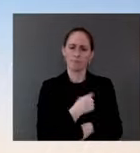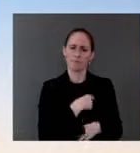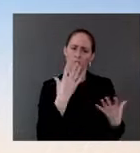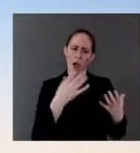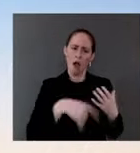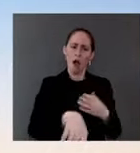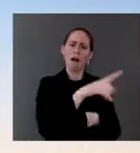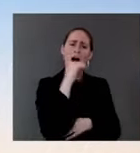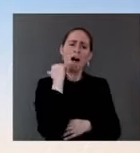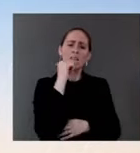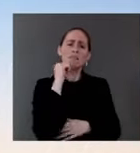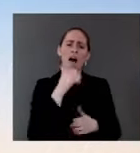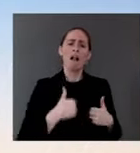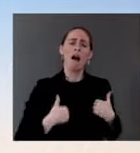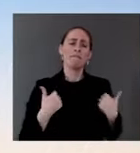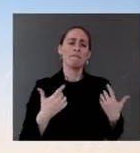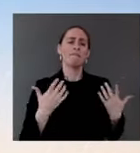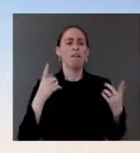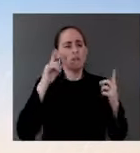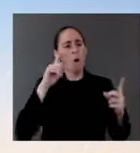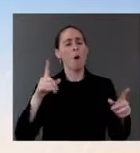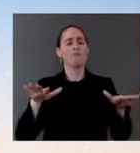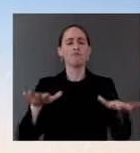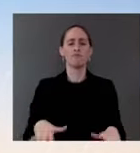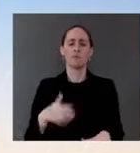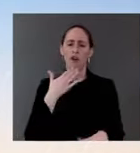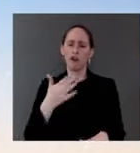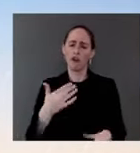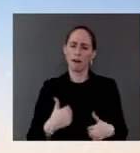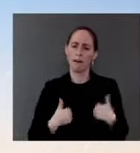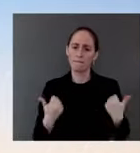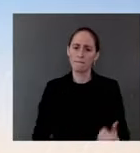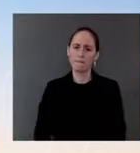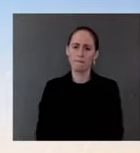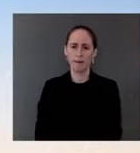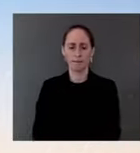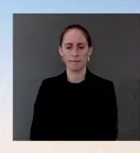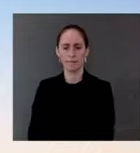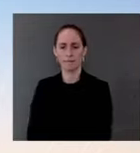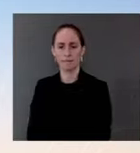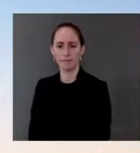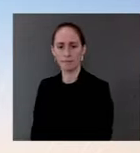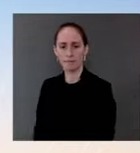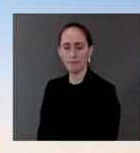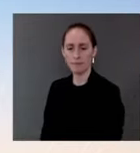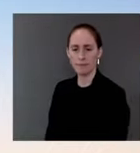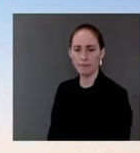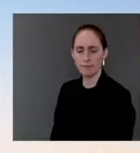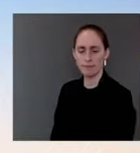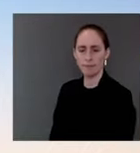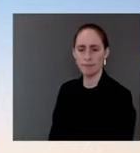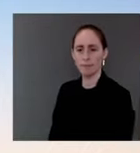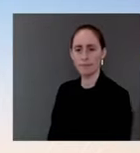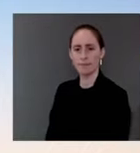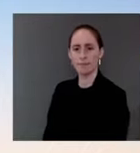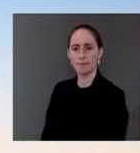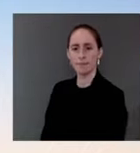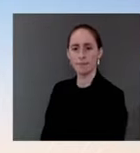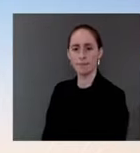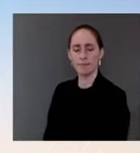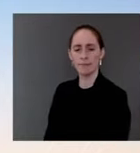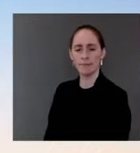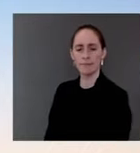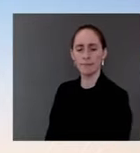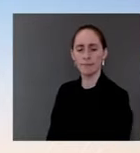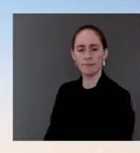Better plan. I asked you about this yesterday, if there's any discussion about pulling it out as a standalone piece for the families who rely